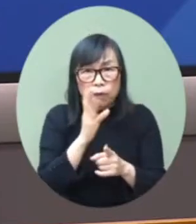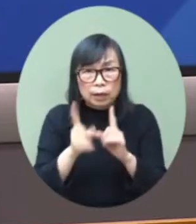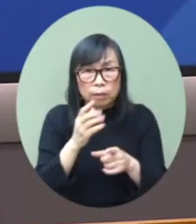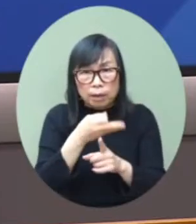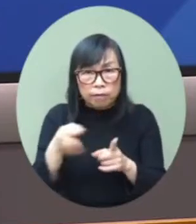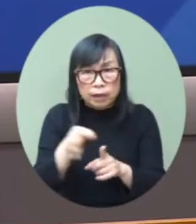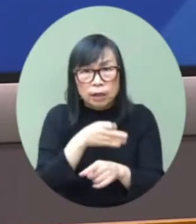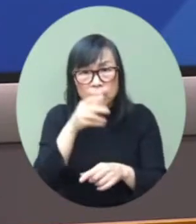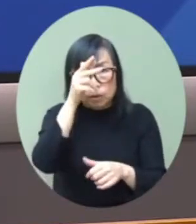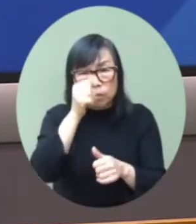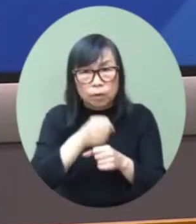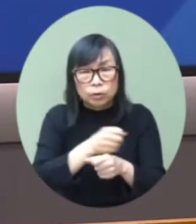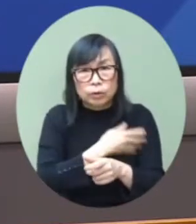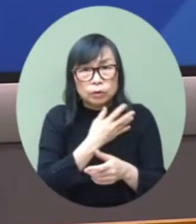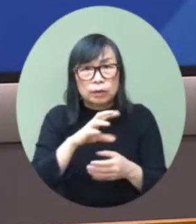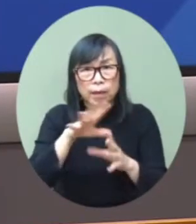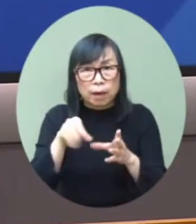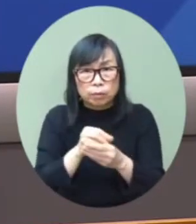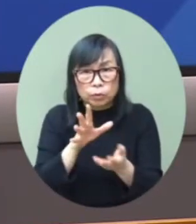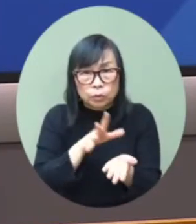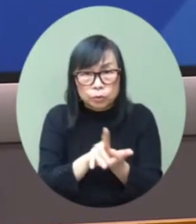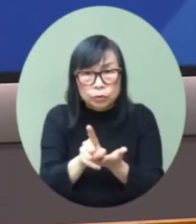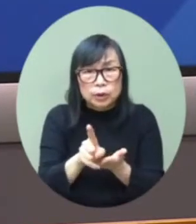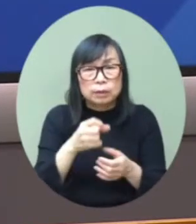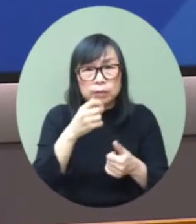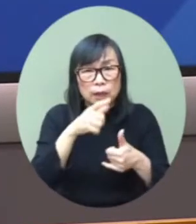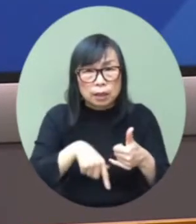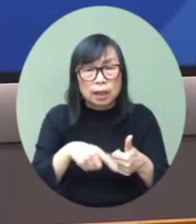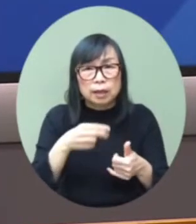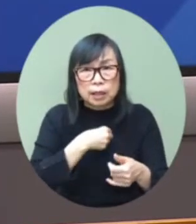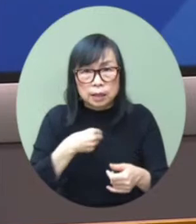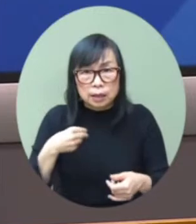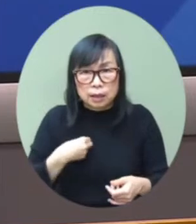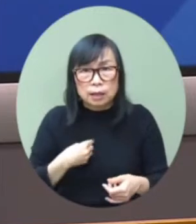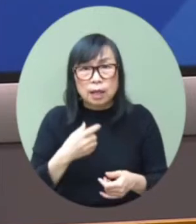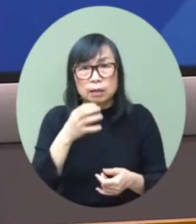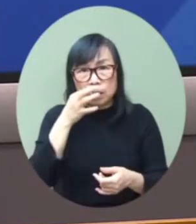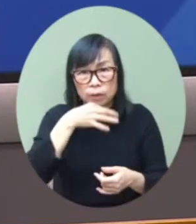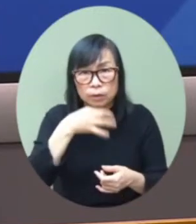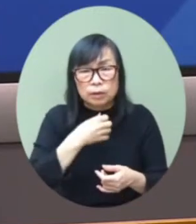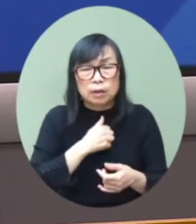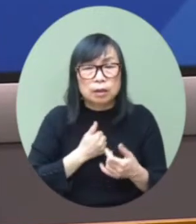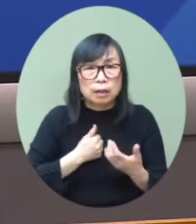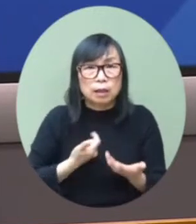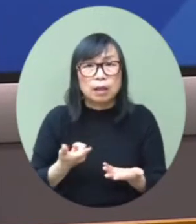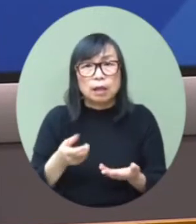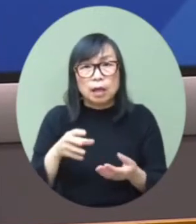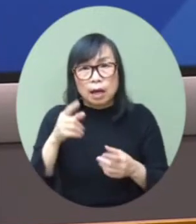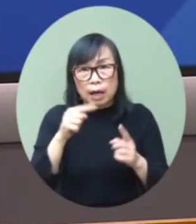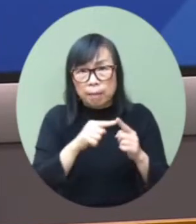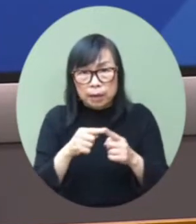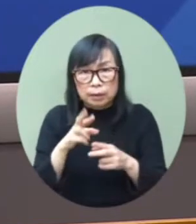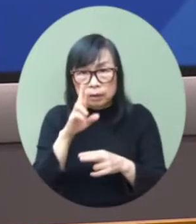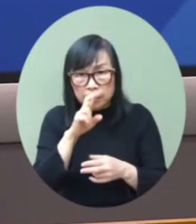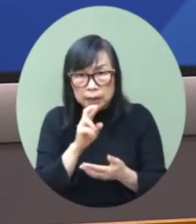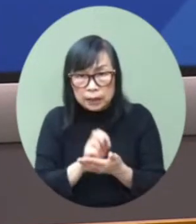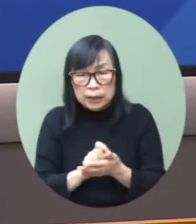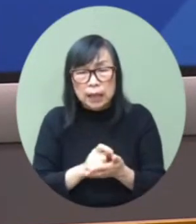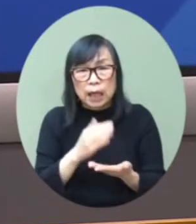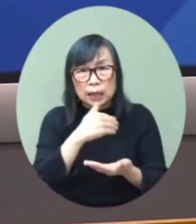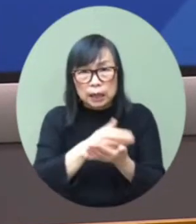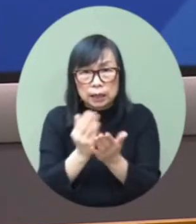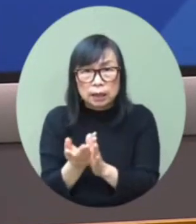and non-civil servants, and professional staff like doctors and pharmacies, and